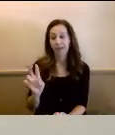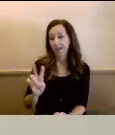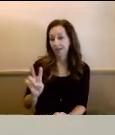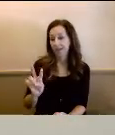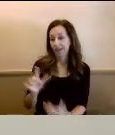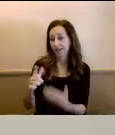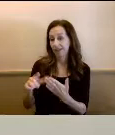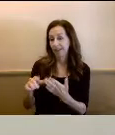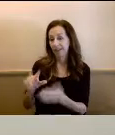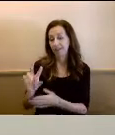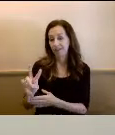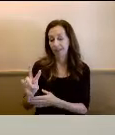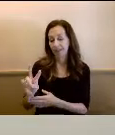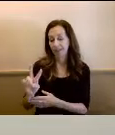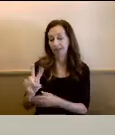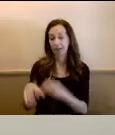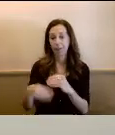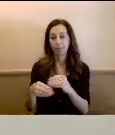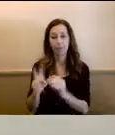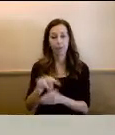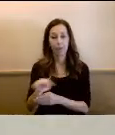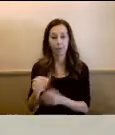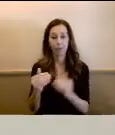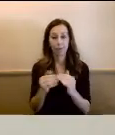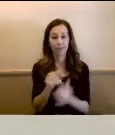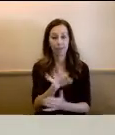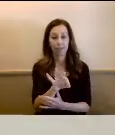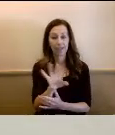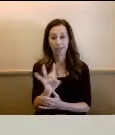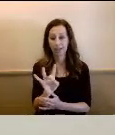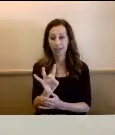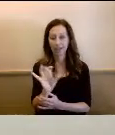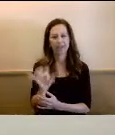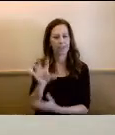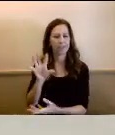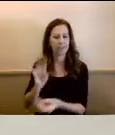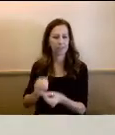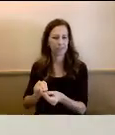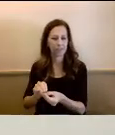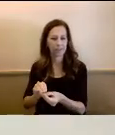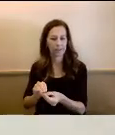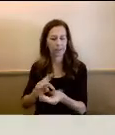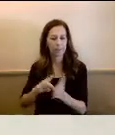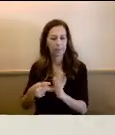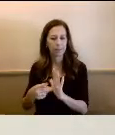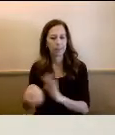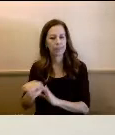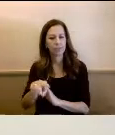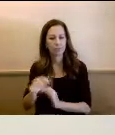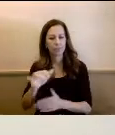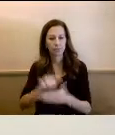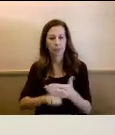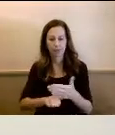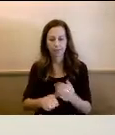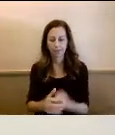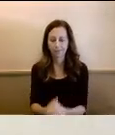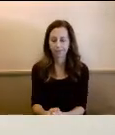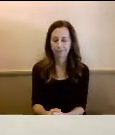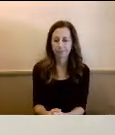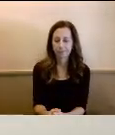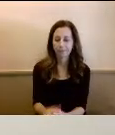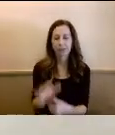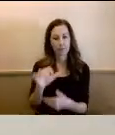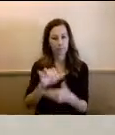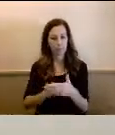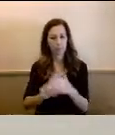V plus 22 equals 98. Here we have addition, so we're going to have to subtract.